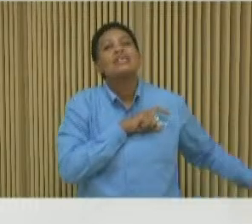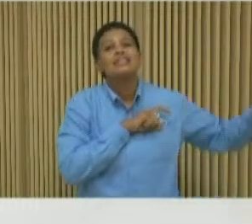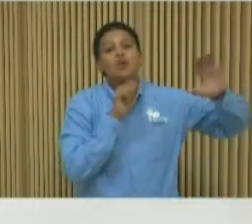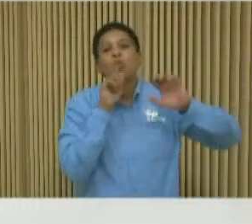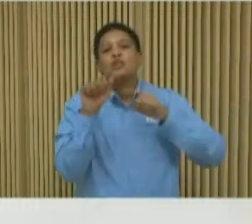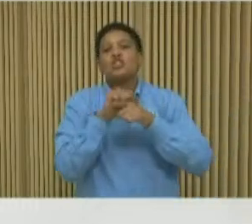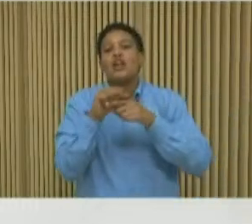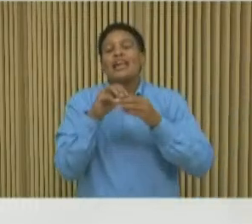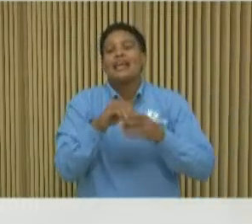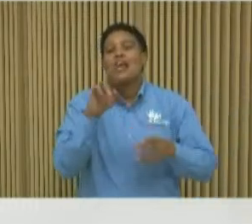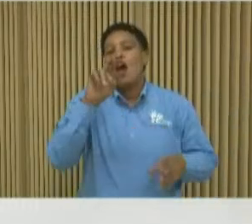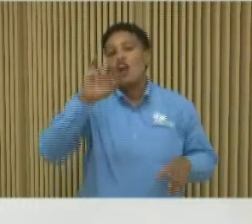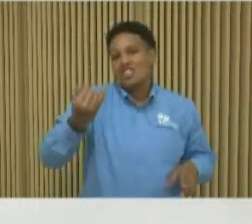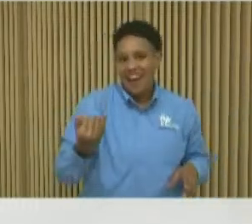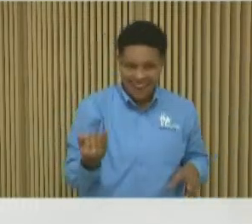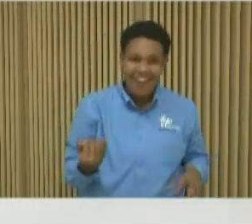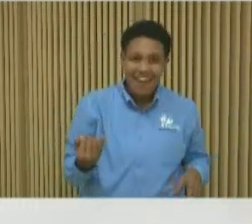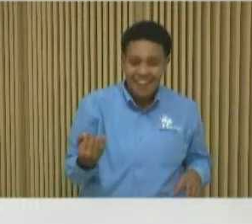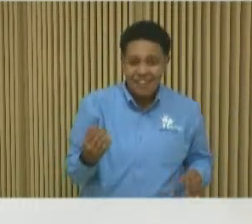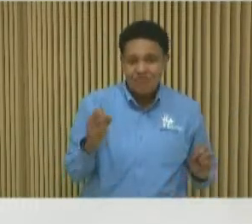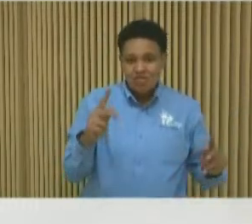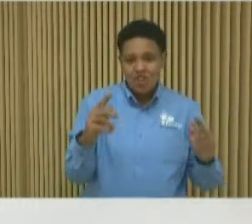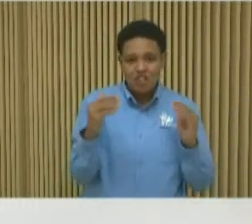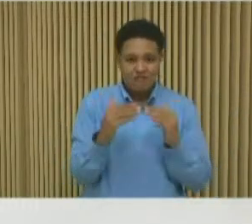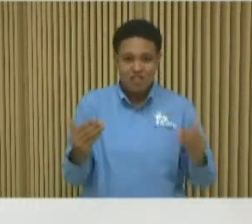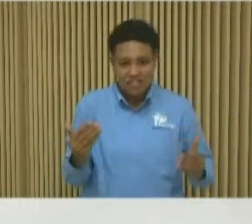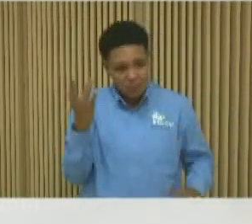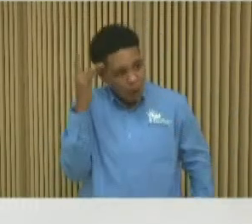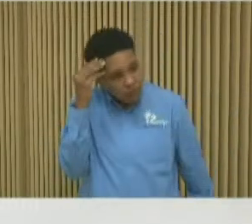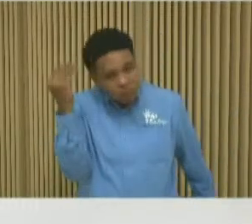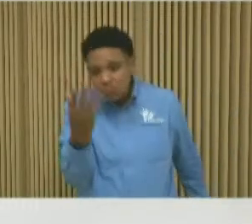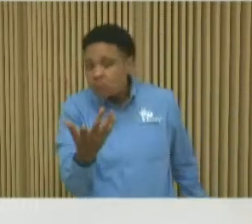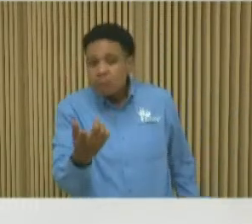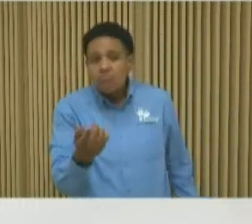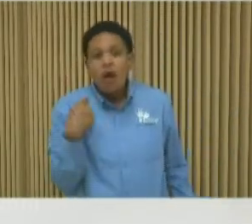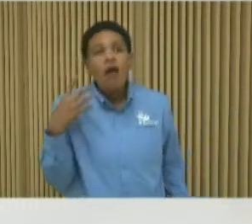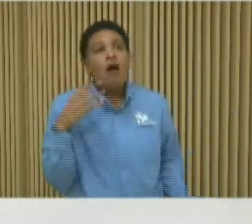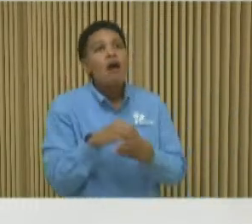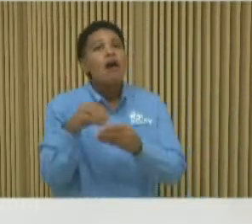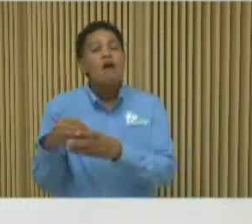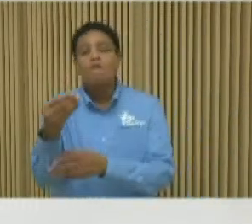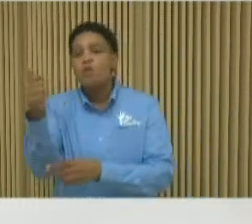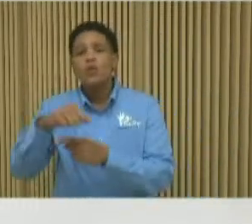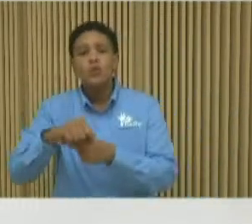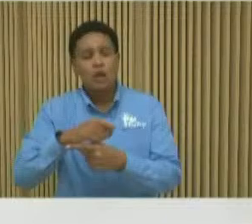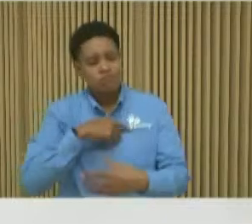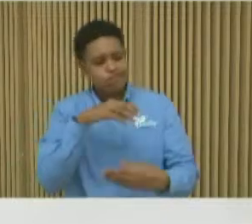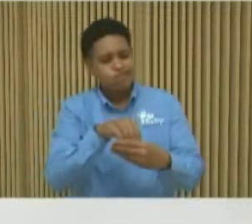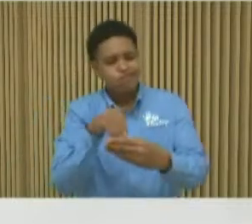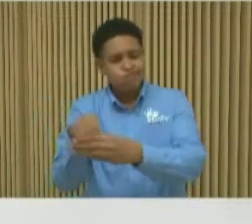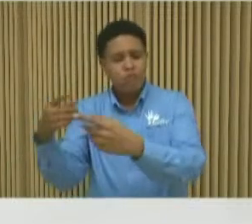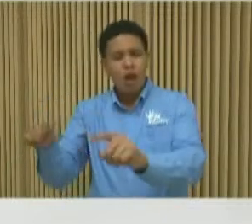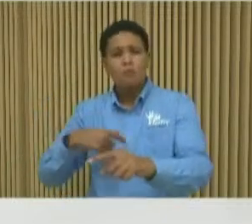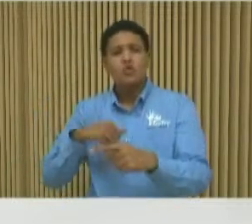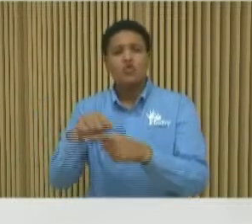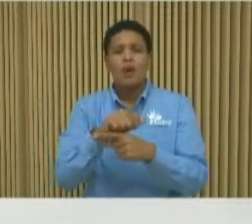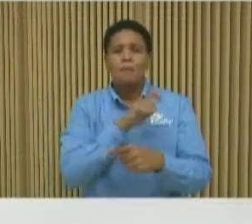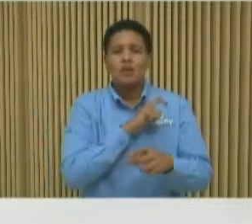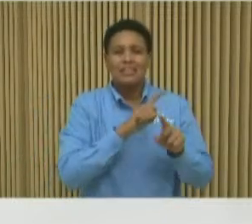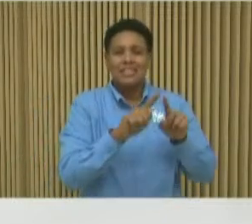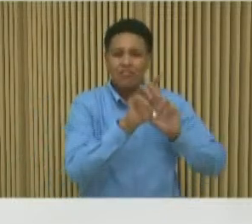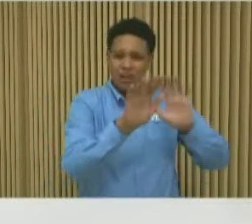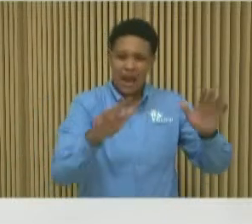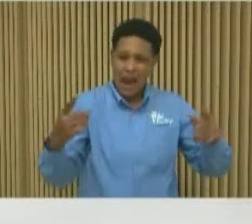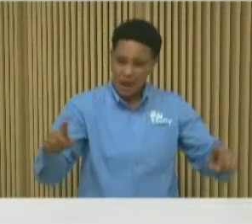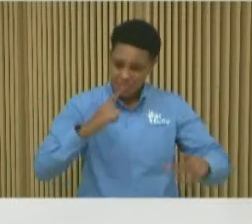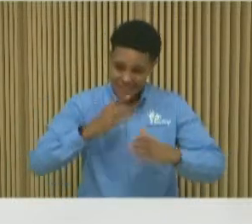justice. Okay. Because I can tell you, I have participated in a few of these training sessions where we have been training police officers, and